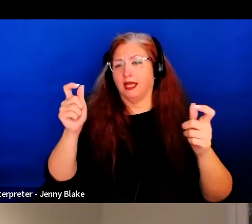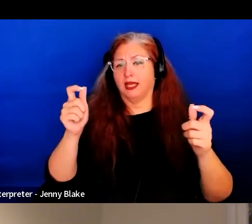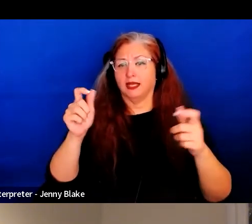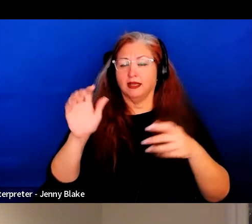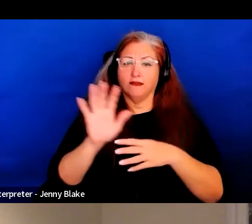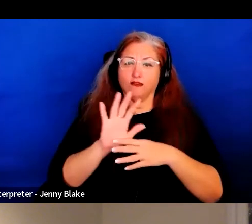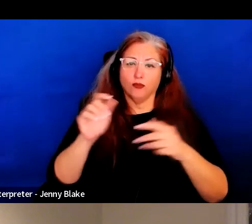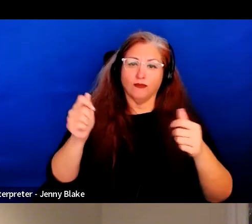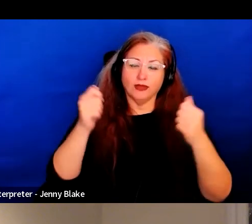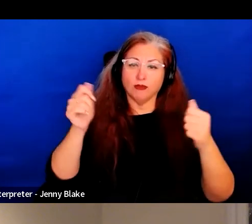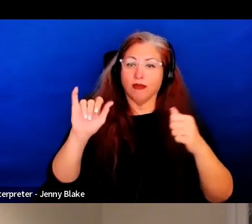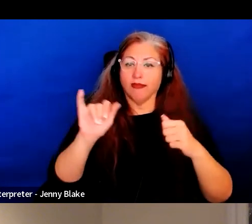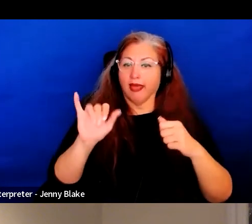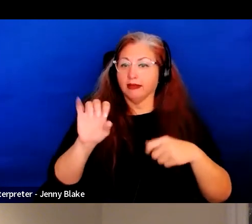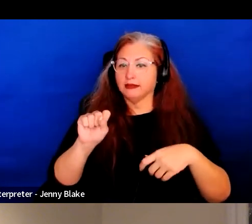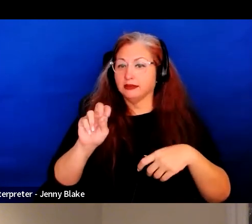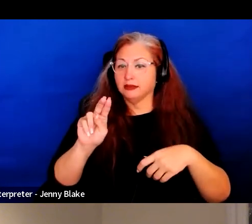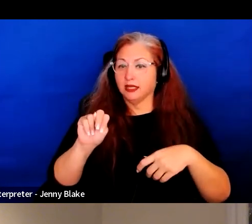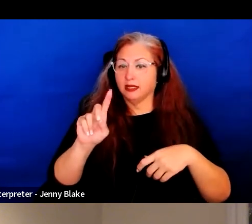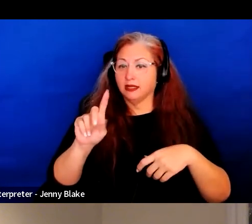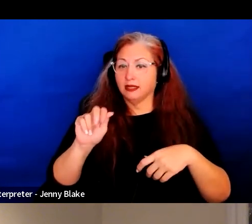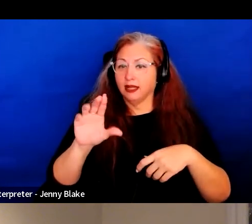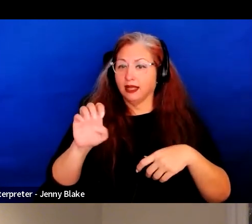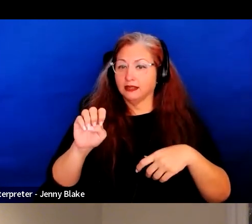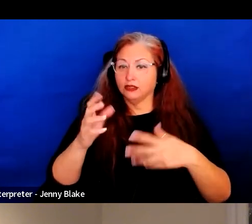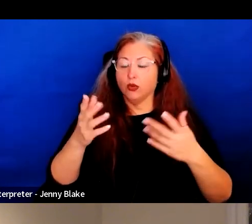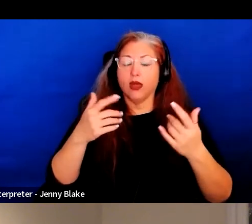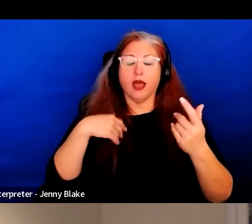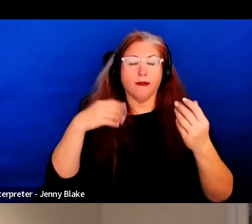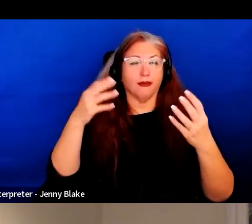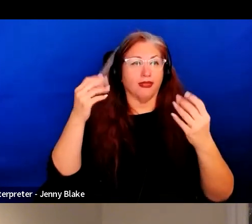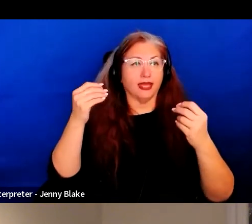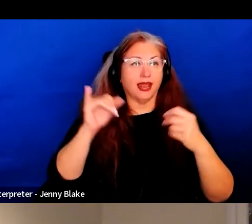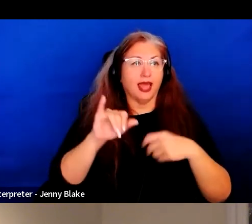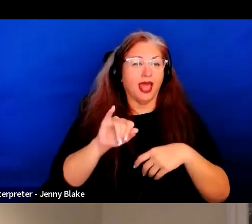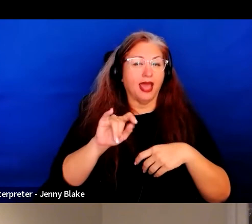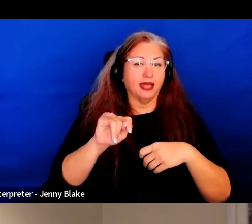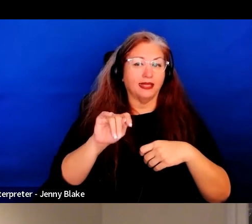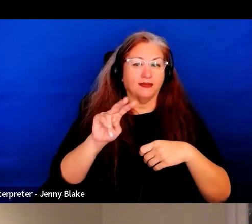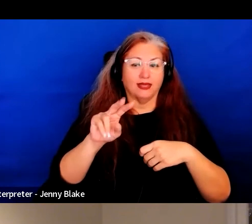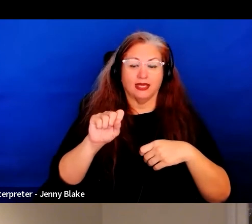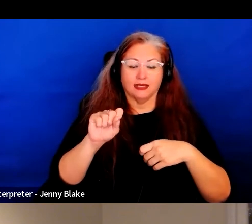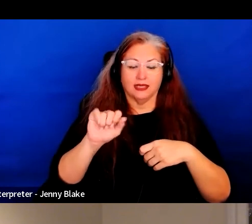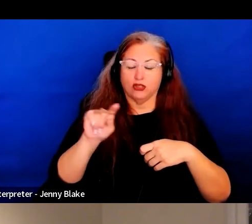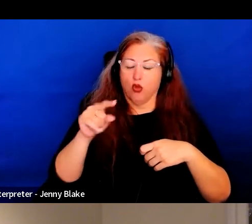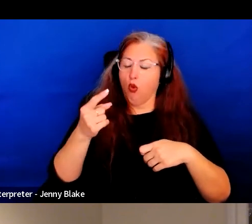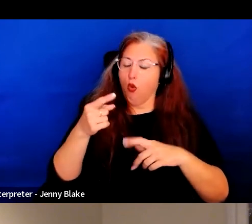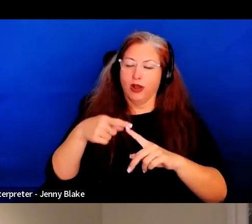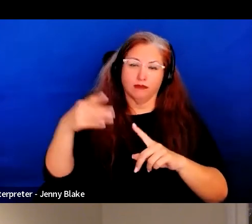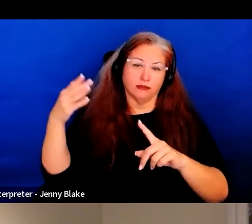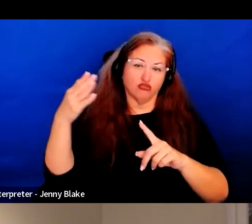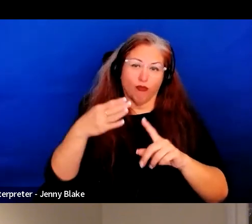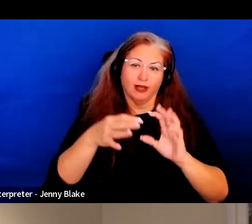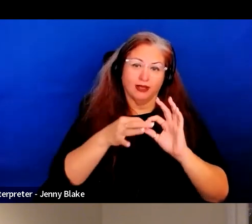So off the top of my head, I'm thinking of ITVS as the only one that's directly affiliated